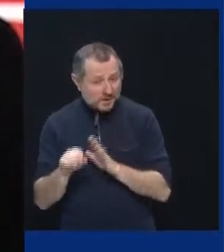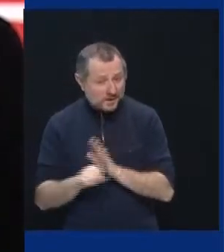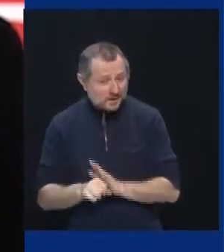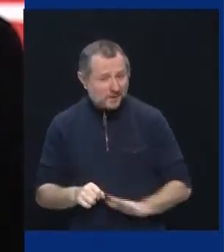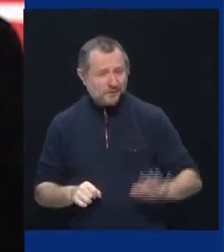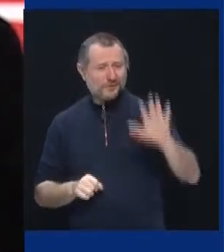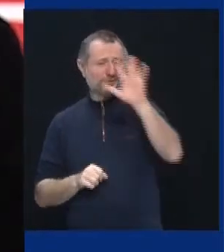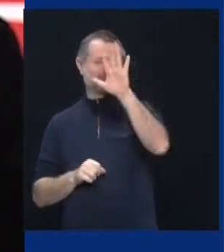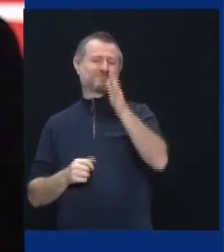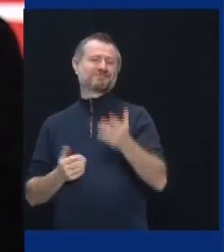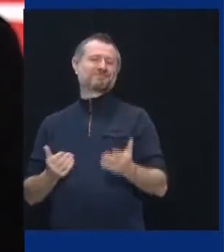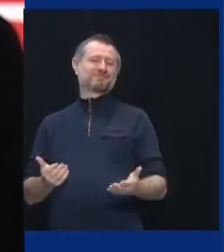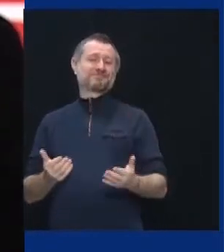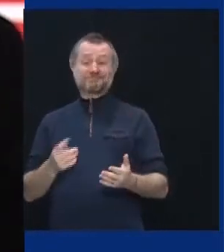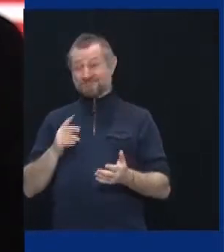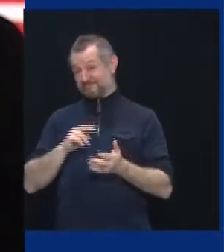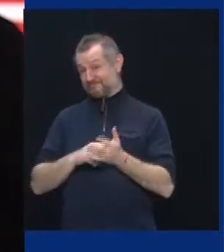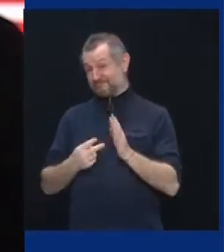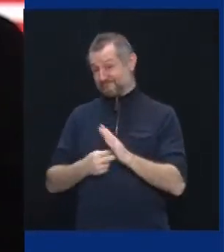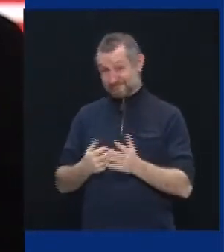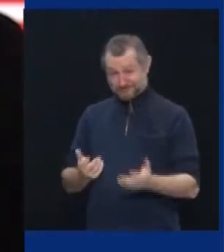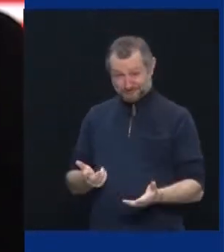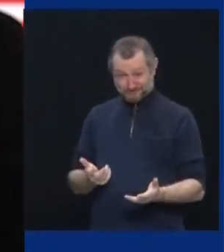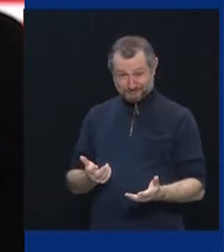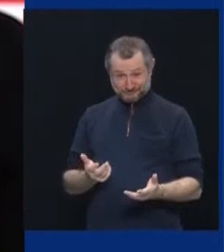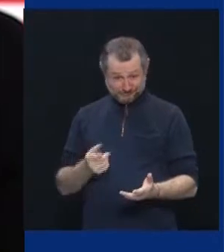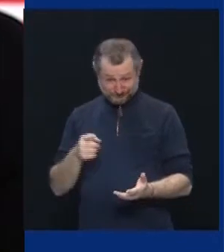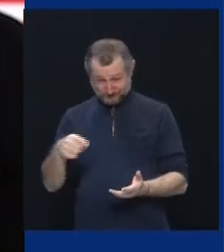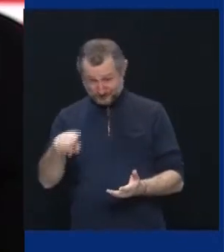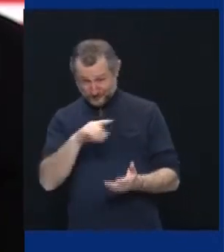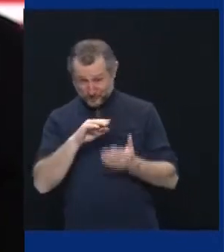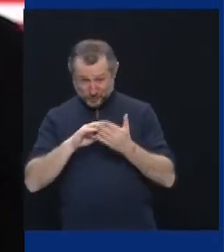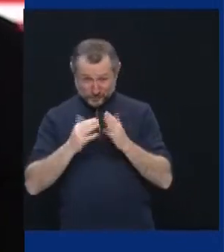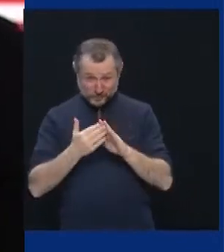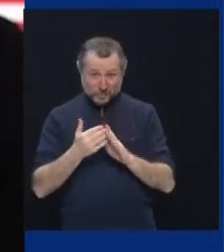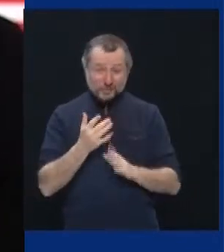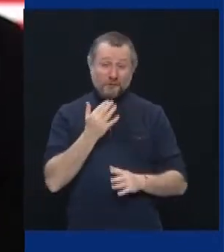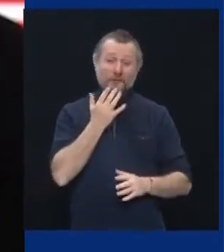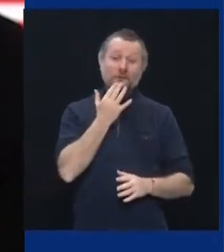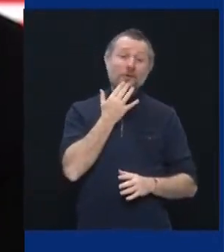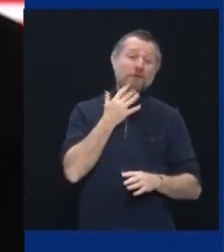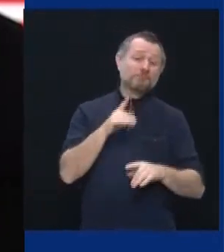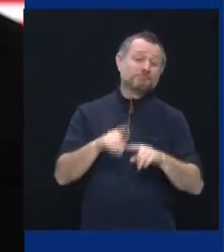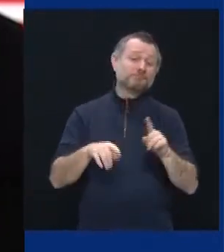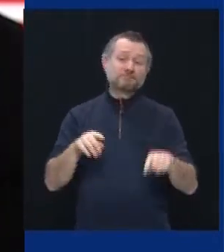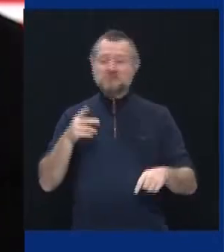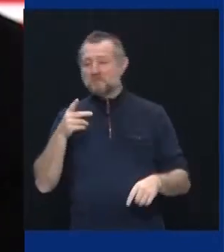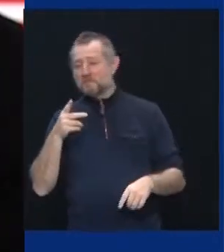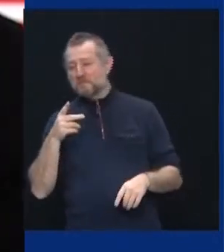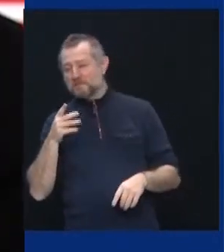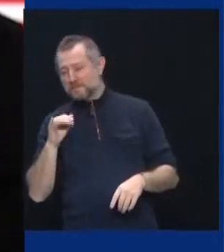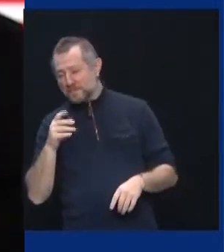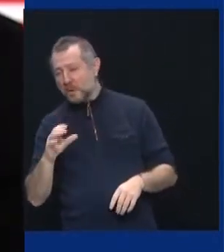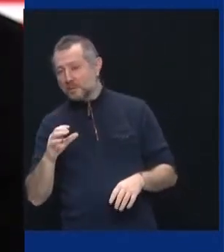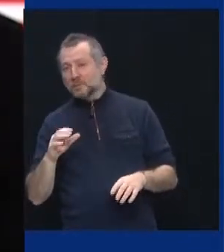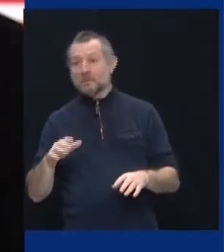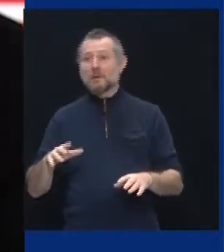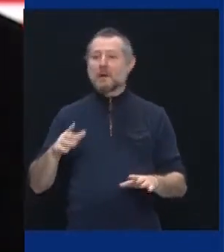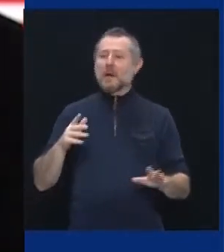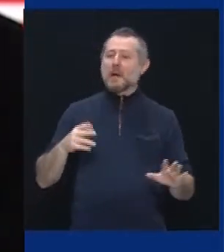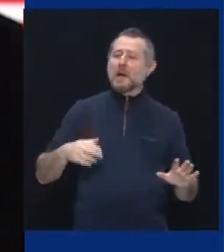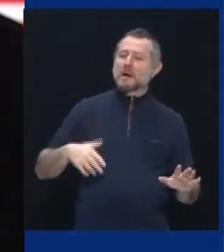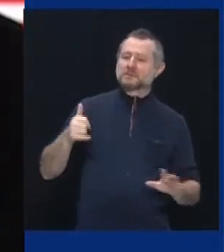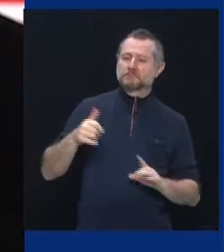sure the communities of color who are most affected by COVID-19 have access to the